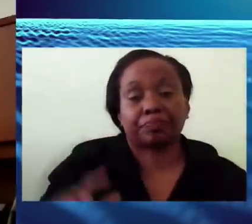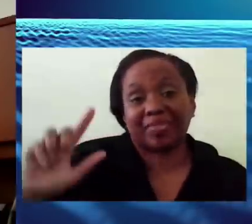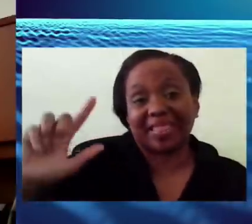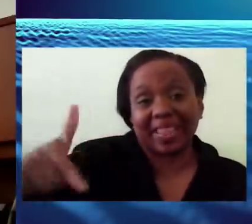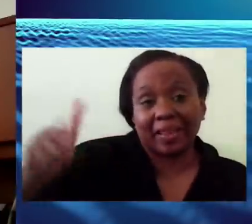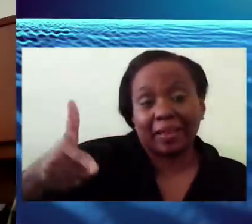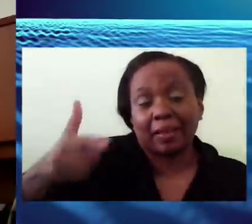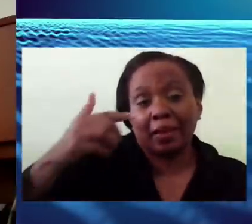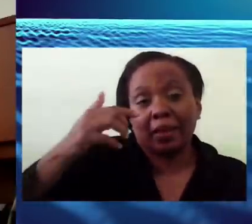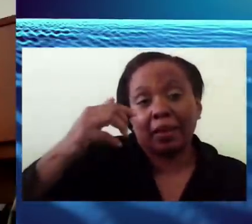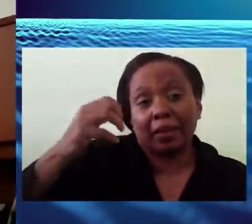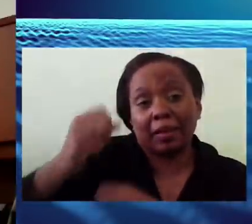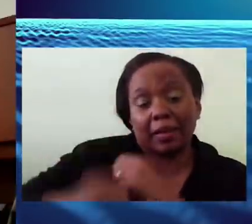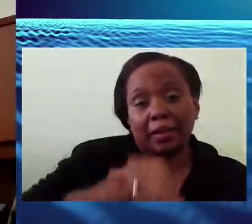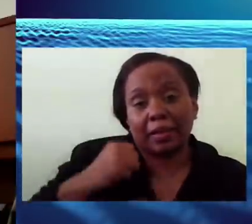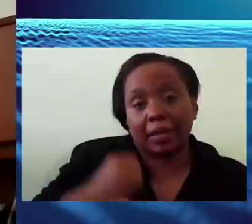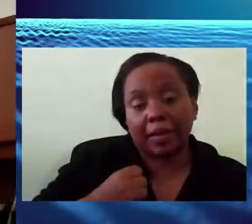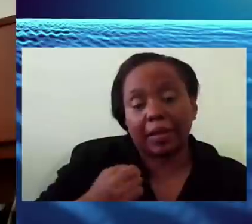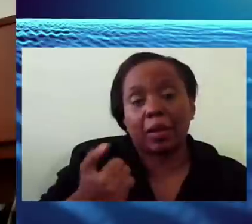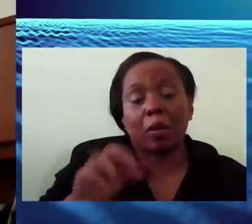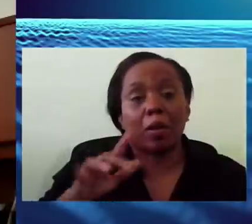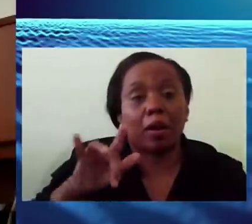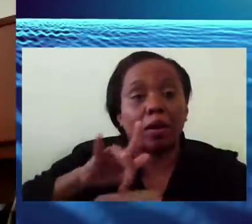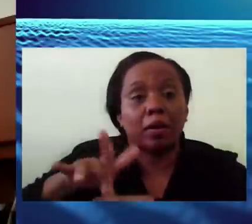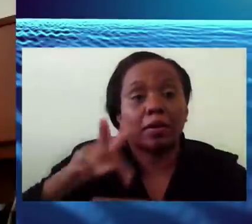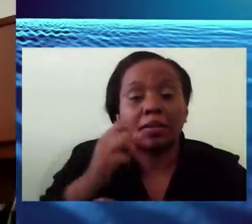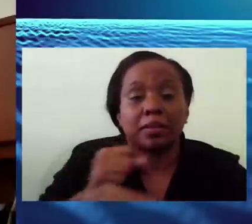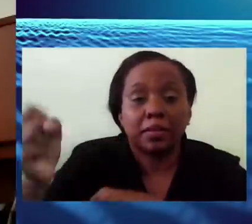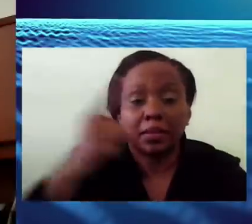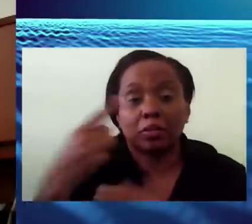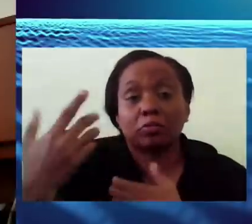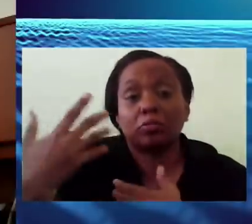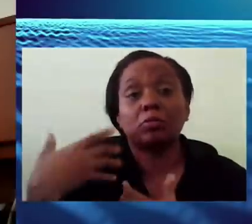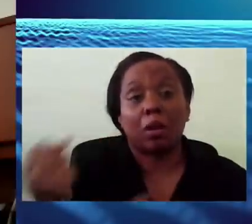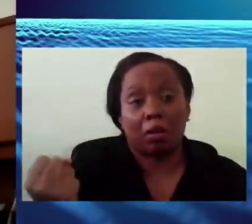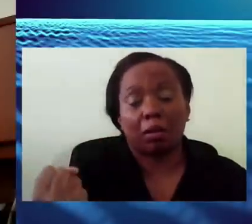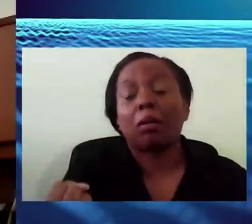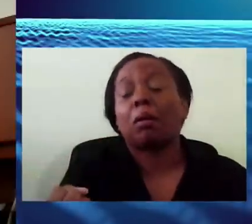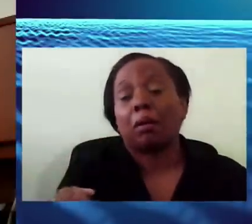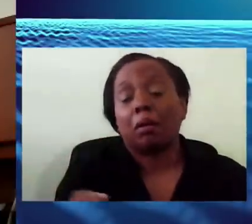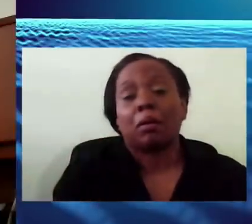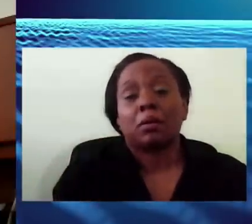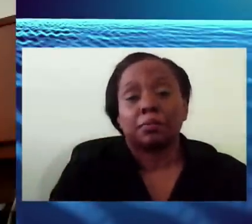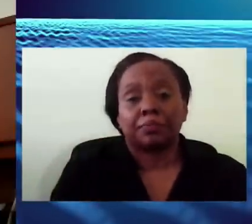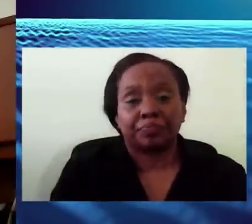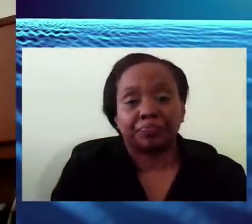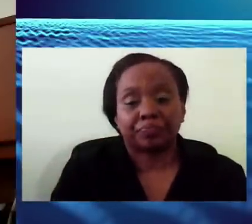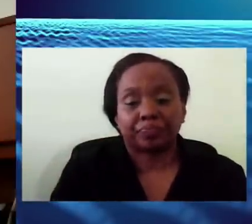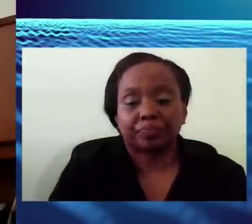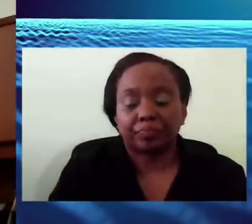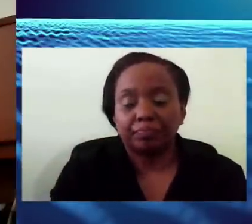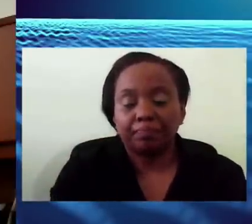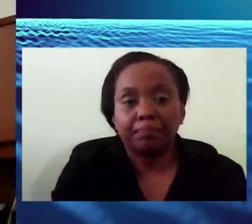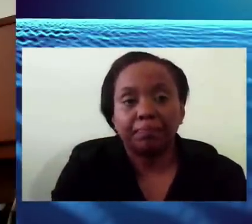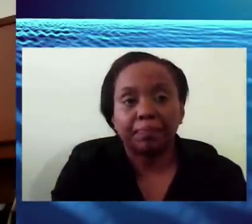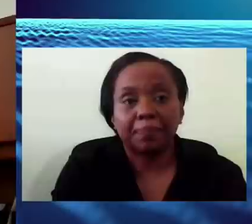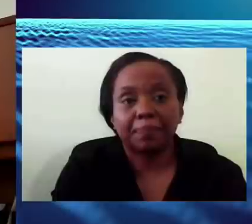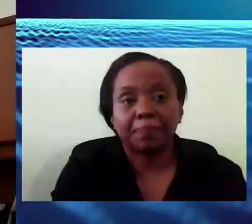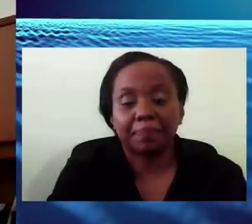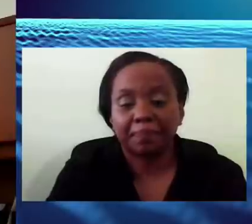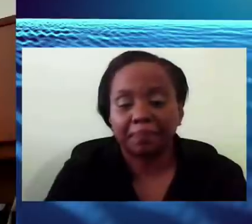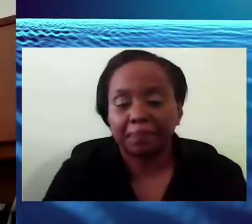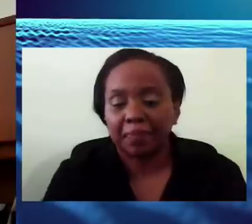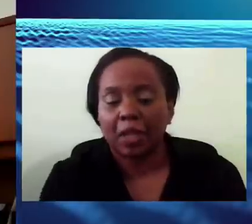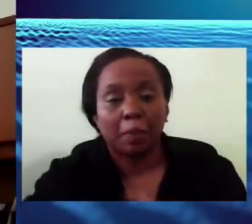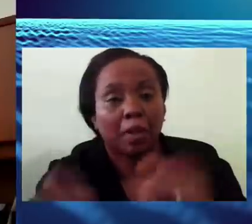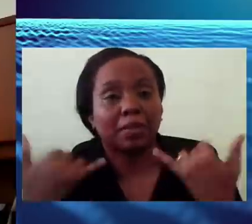of 2022 is looking extremely strong. Demand is very strong, but there is that latent uncertainty remaining